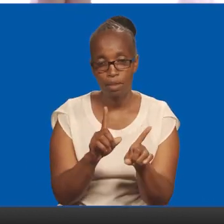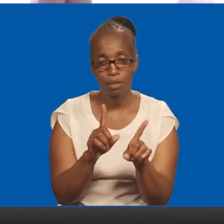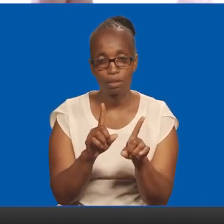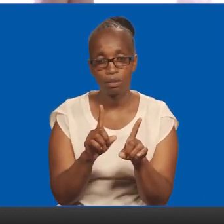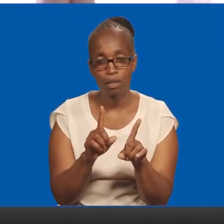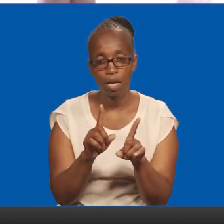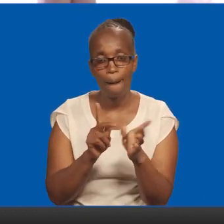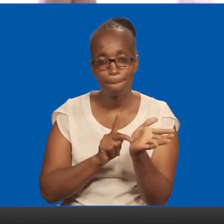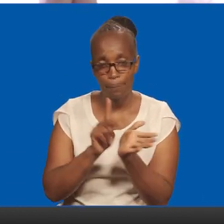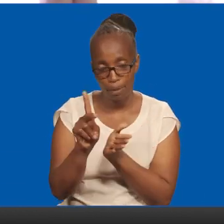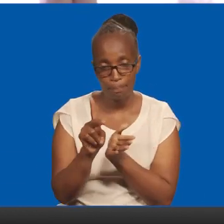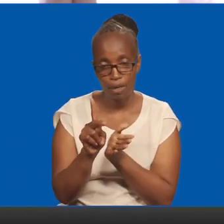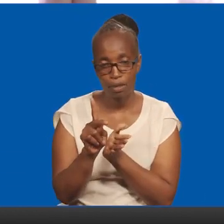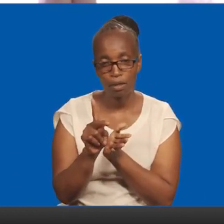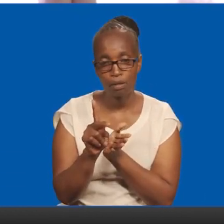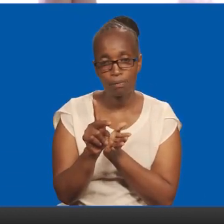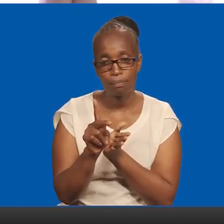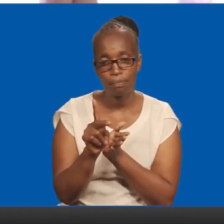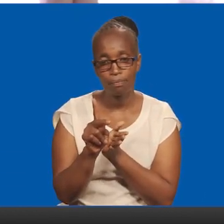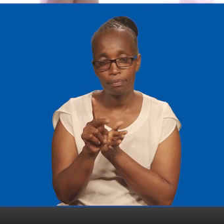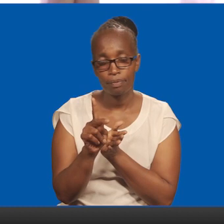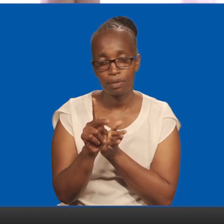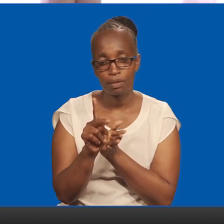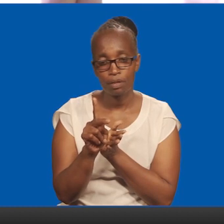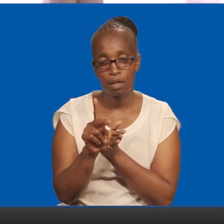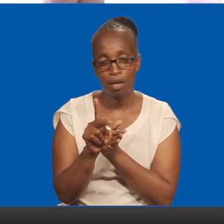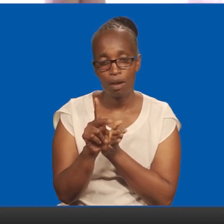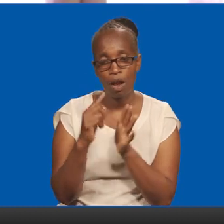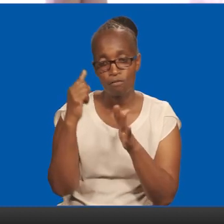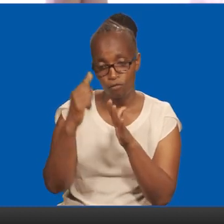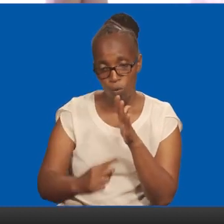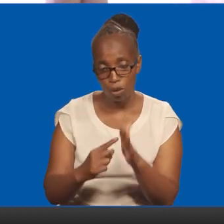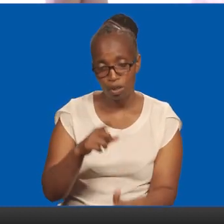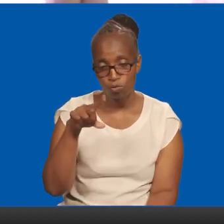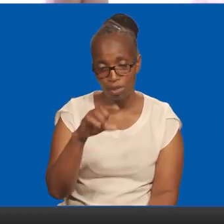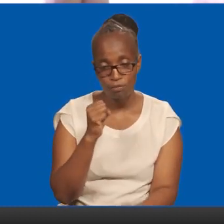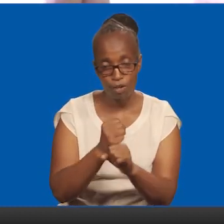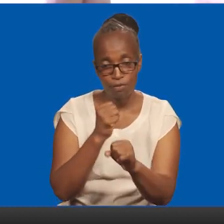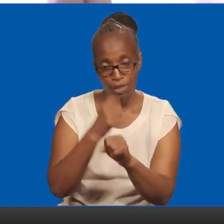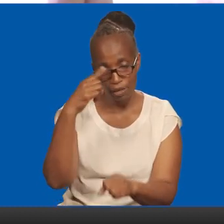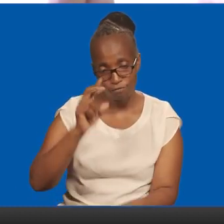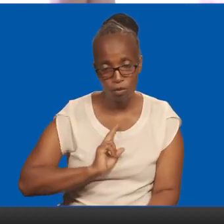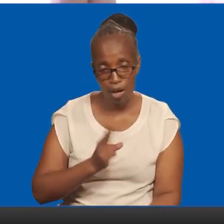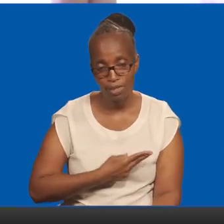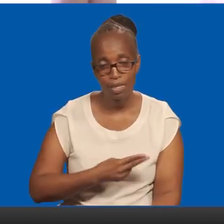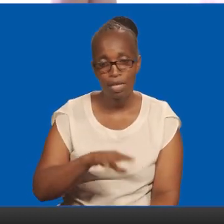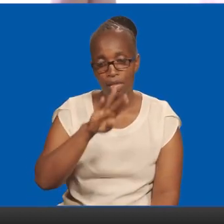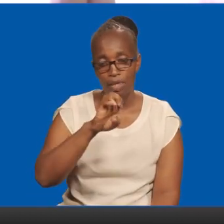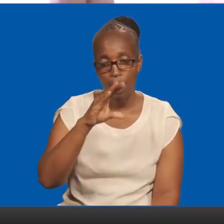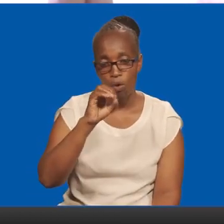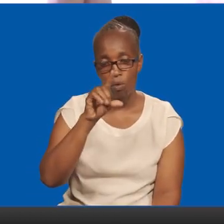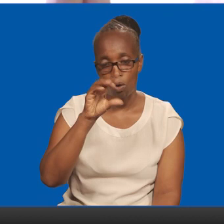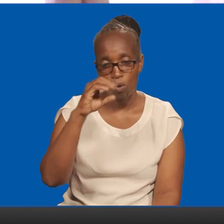payment, reparations for what you've done to us, the ecological debt. We are